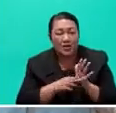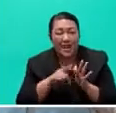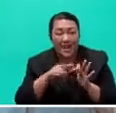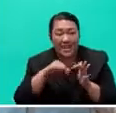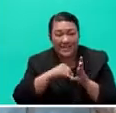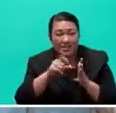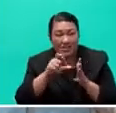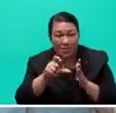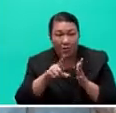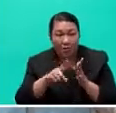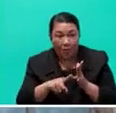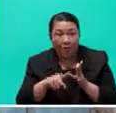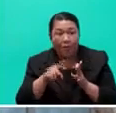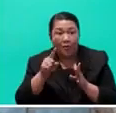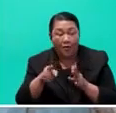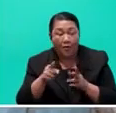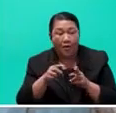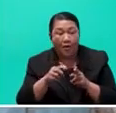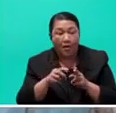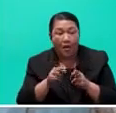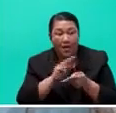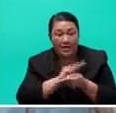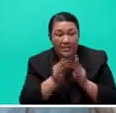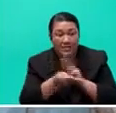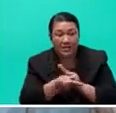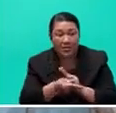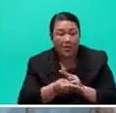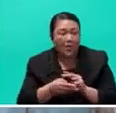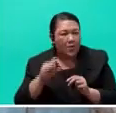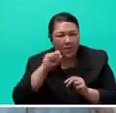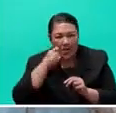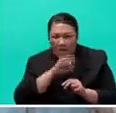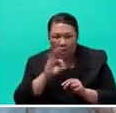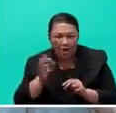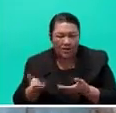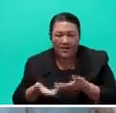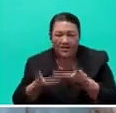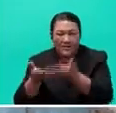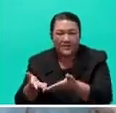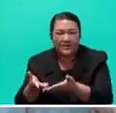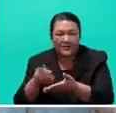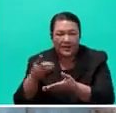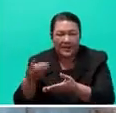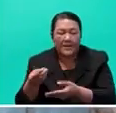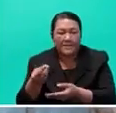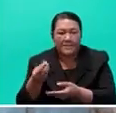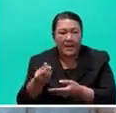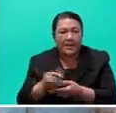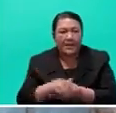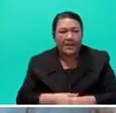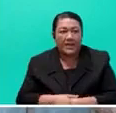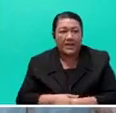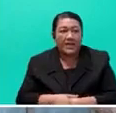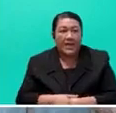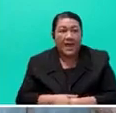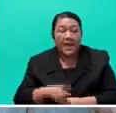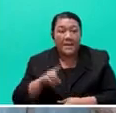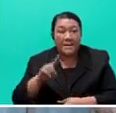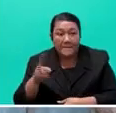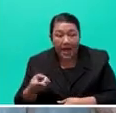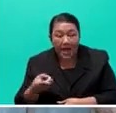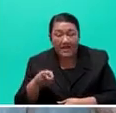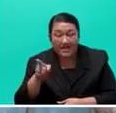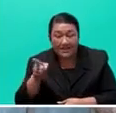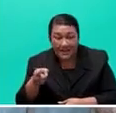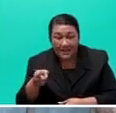funding. But what we need to realize that funding is not much. It won't actually fix the problem in Levuka that people of Levuka are